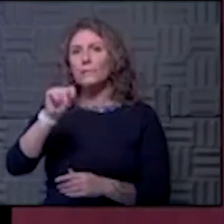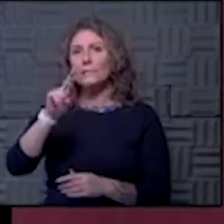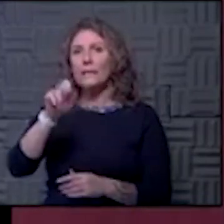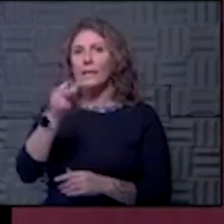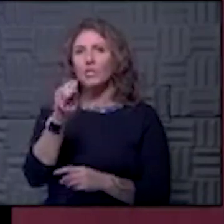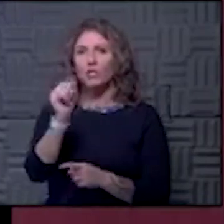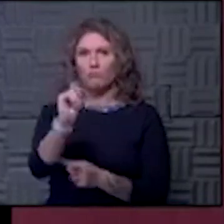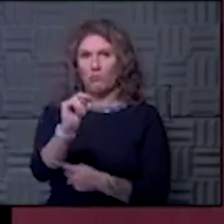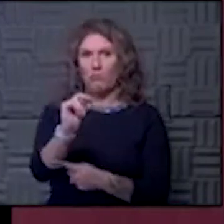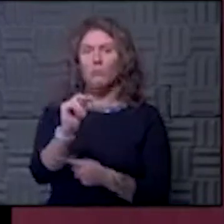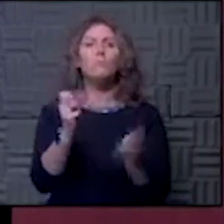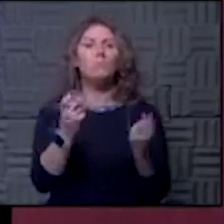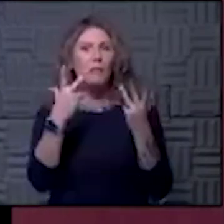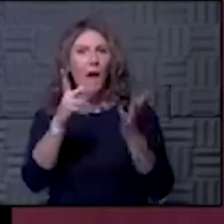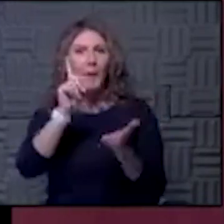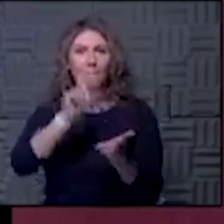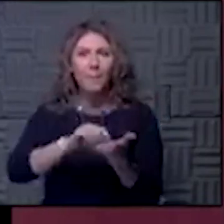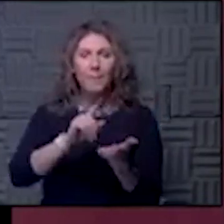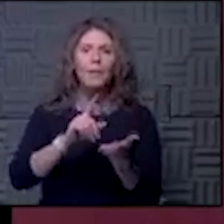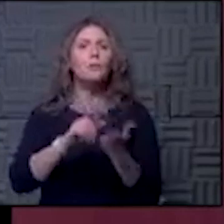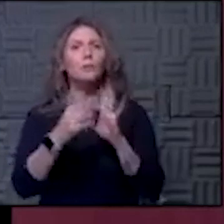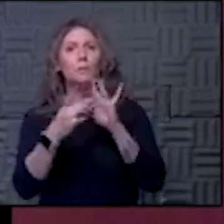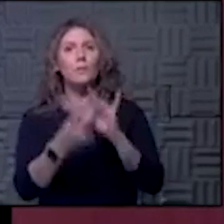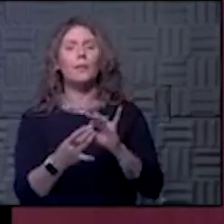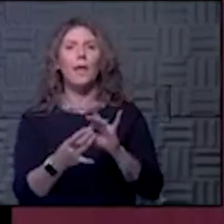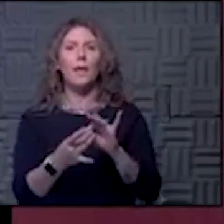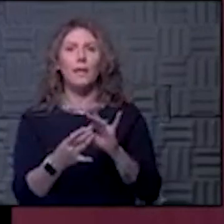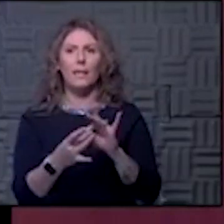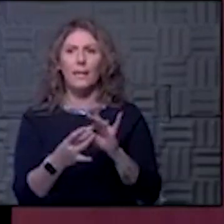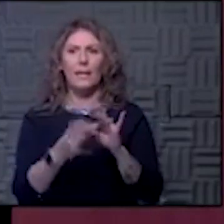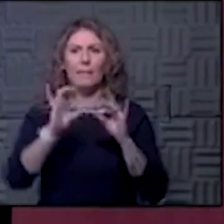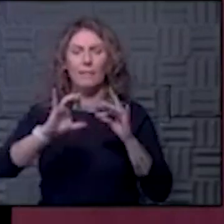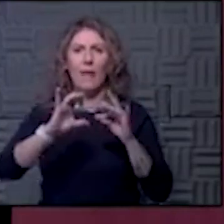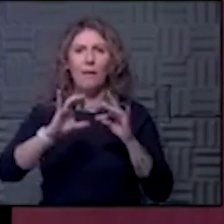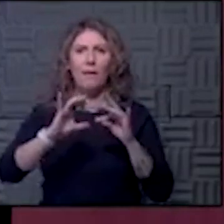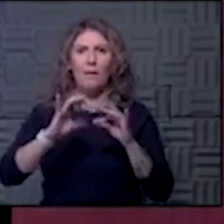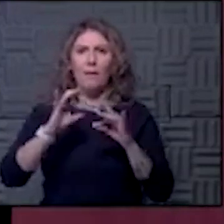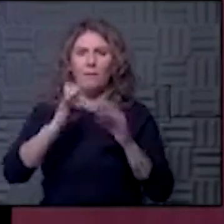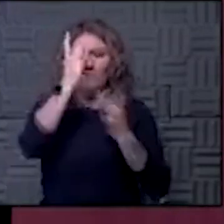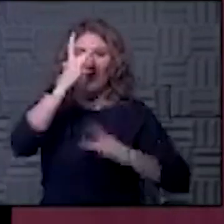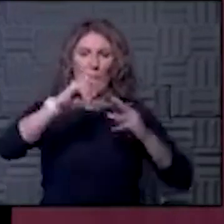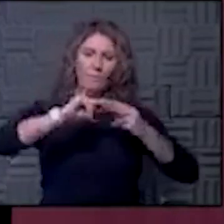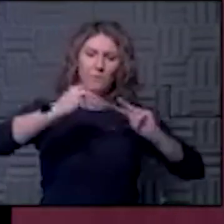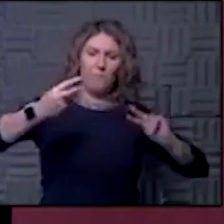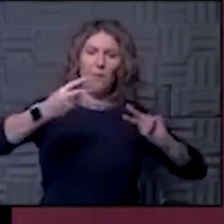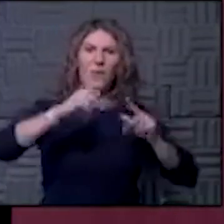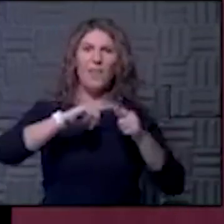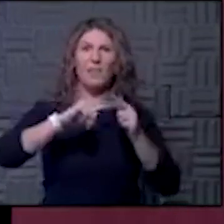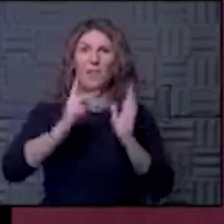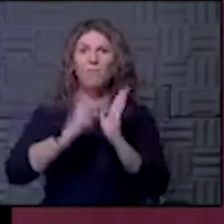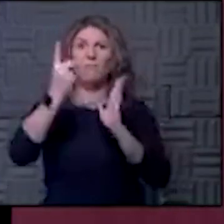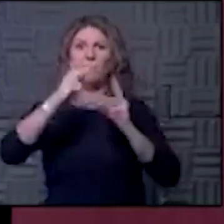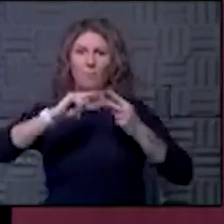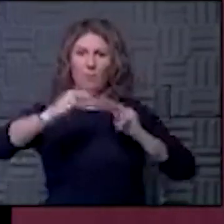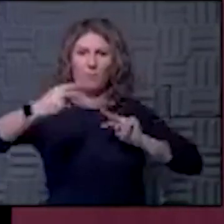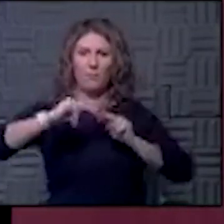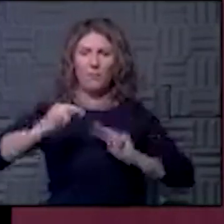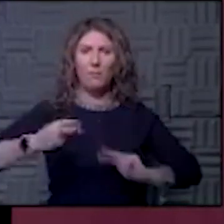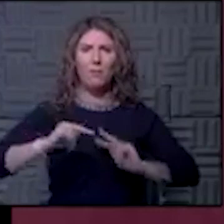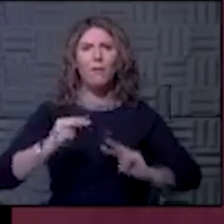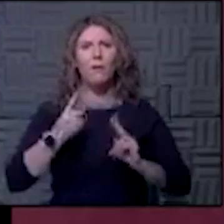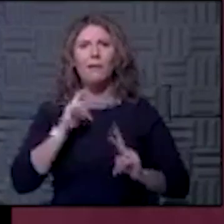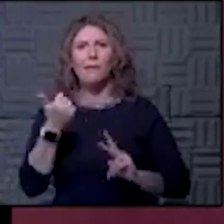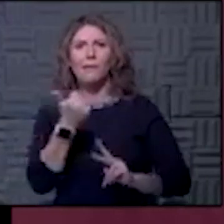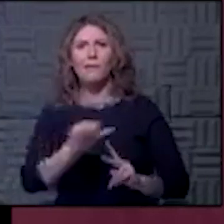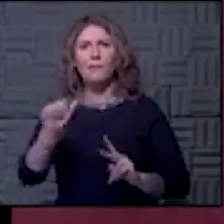of publications about the virus mutating. Do you guys have any concerns about that and how it relates